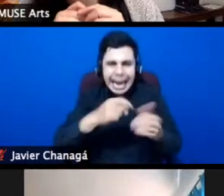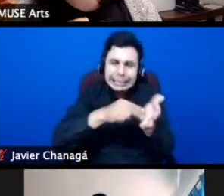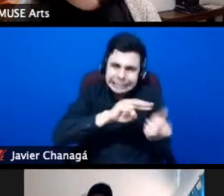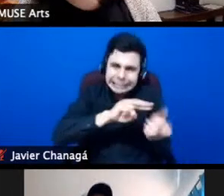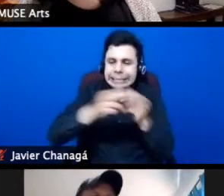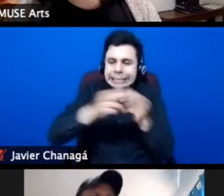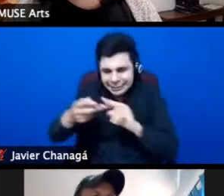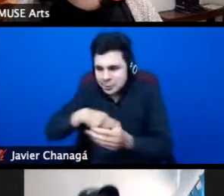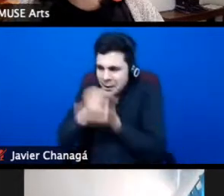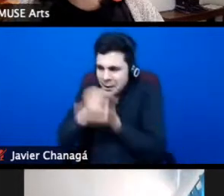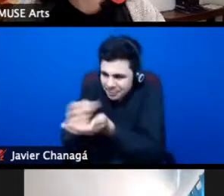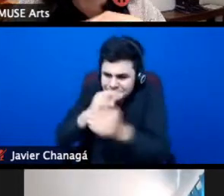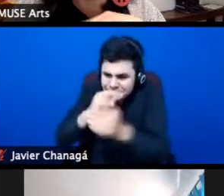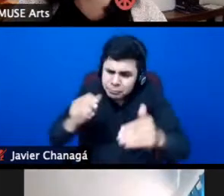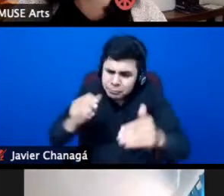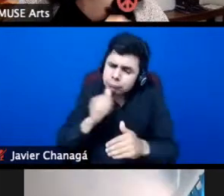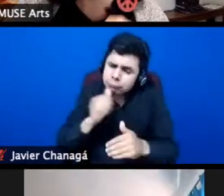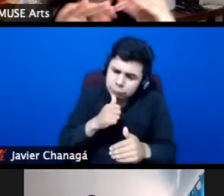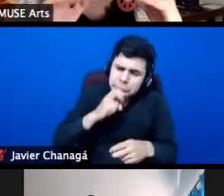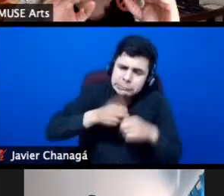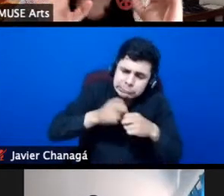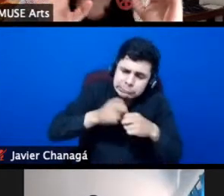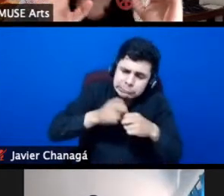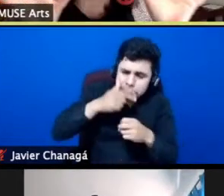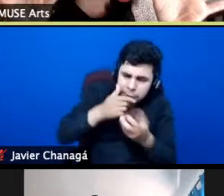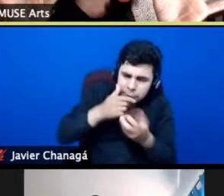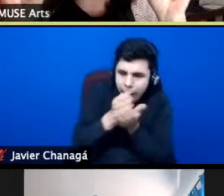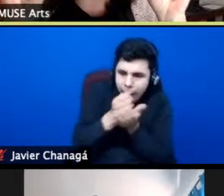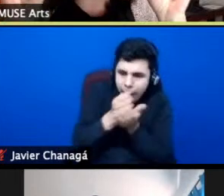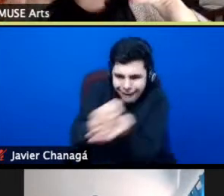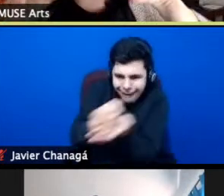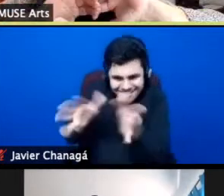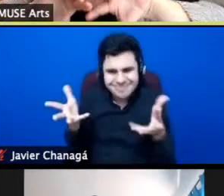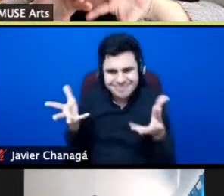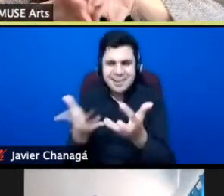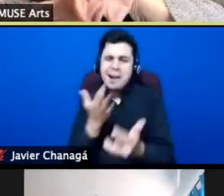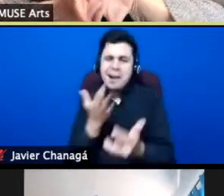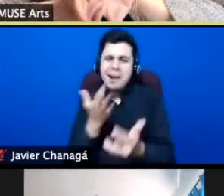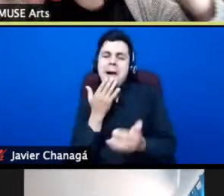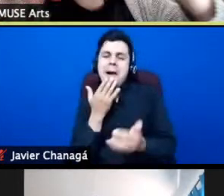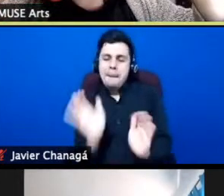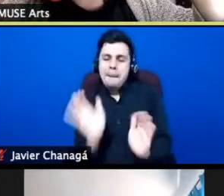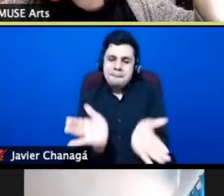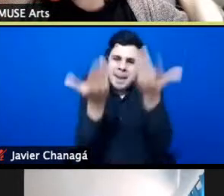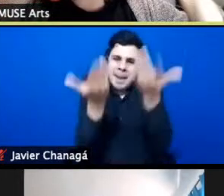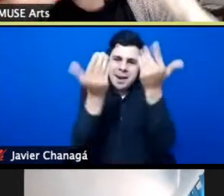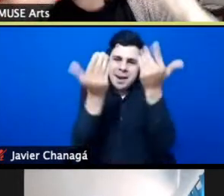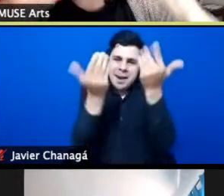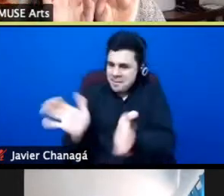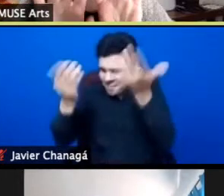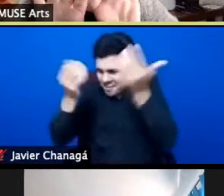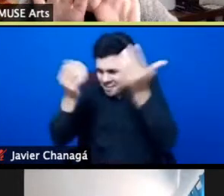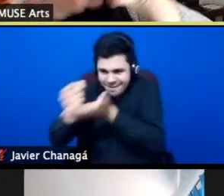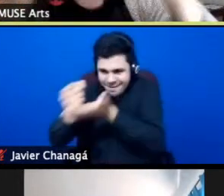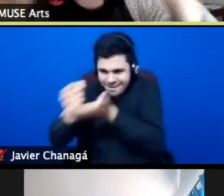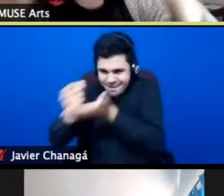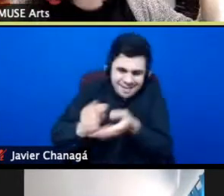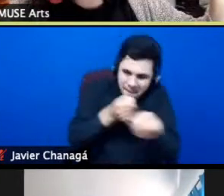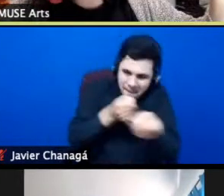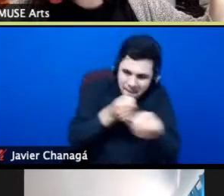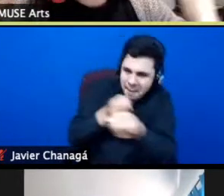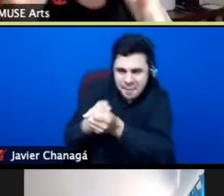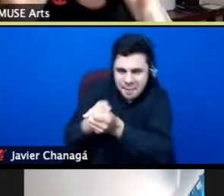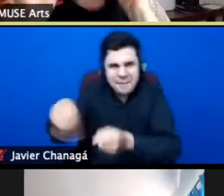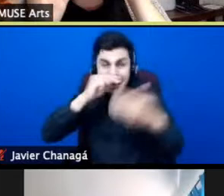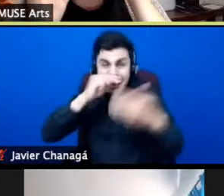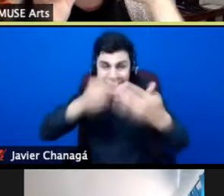ver la luz. So when I think of how we reach that place in which we move those clouds and we are able to